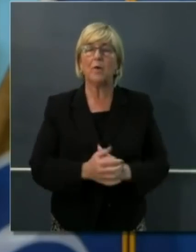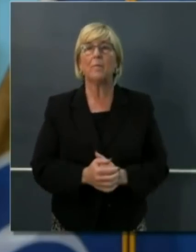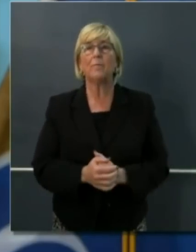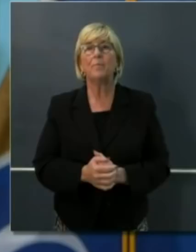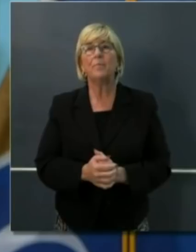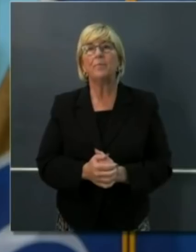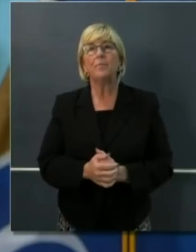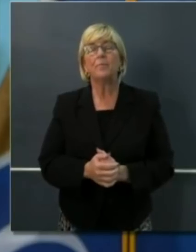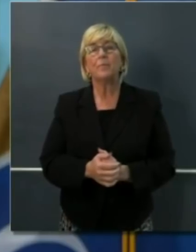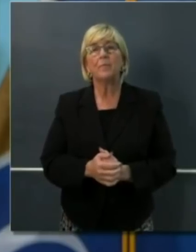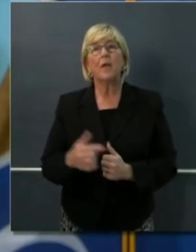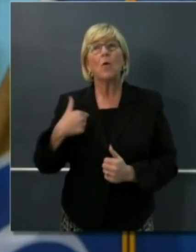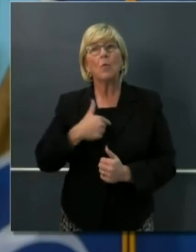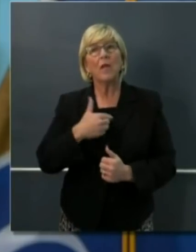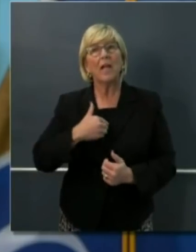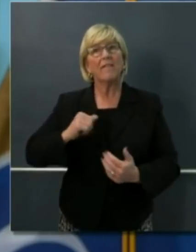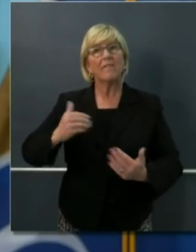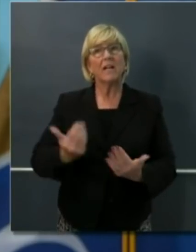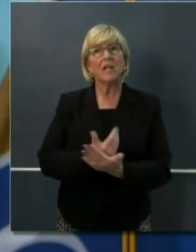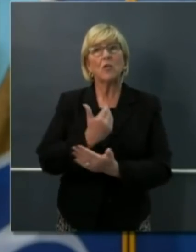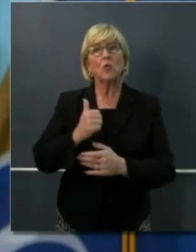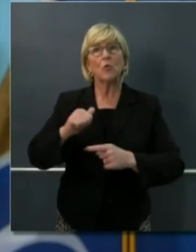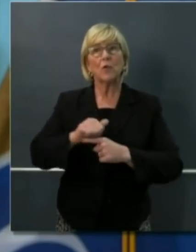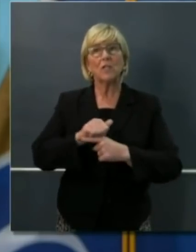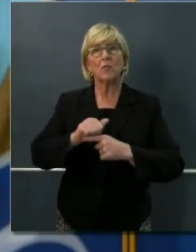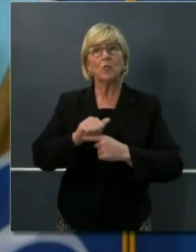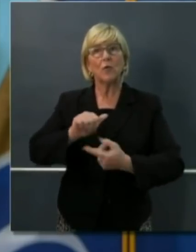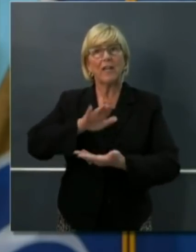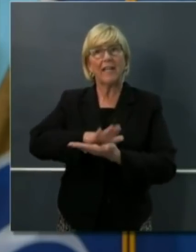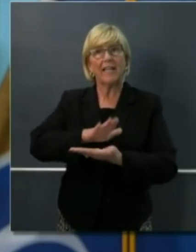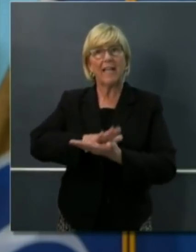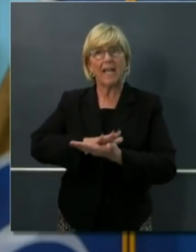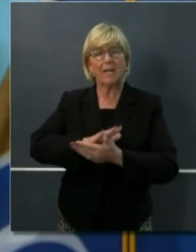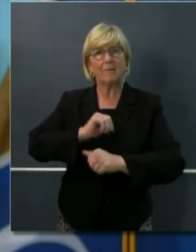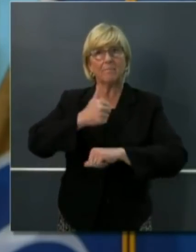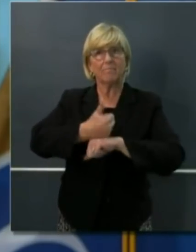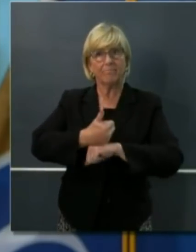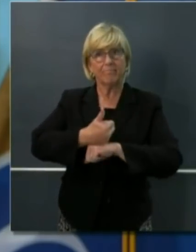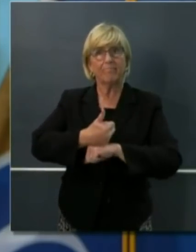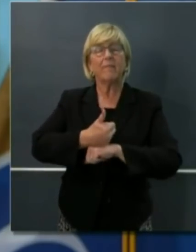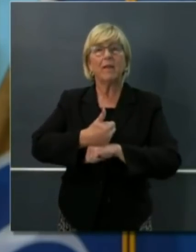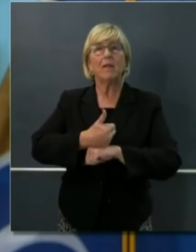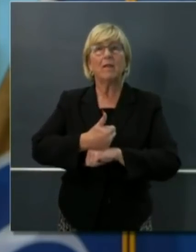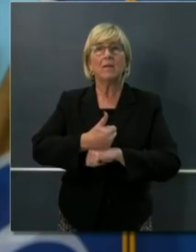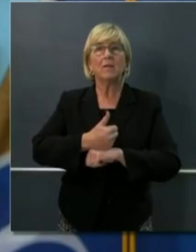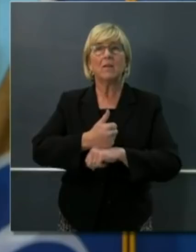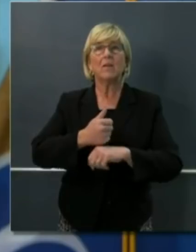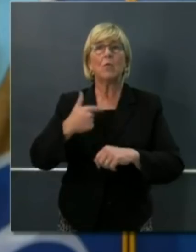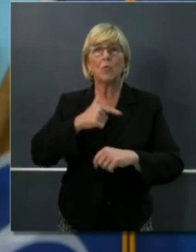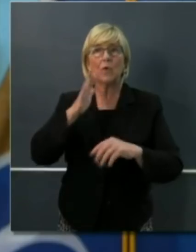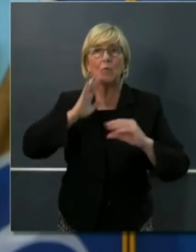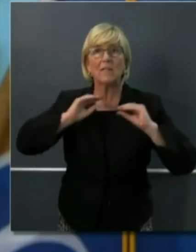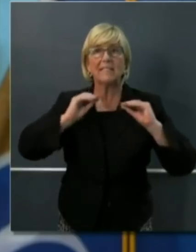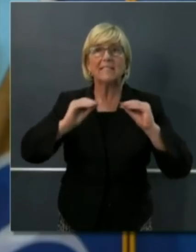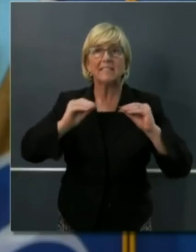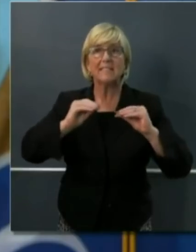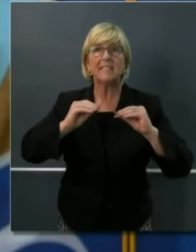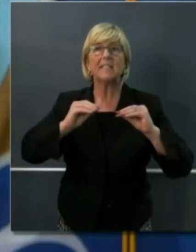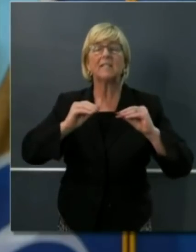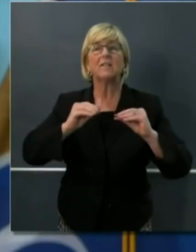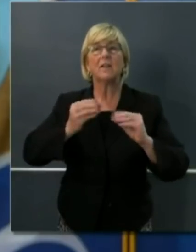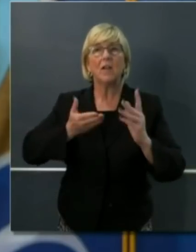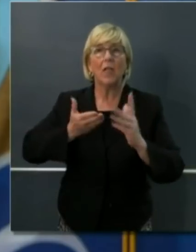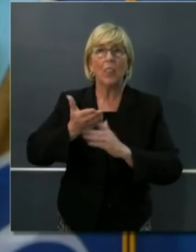new training academy that we'll be putting up online in this space to help support that work of